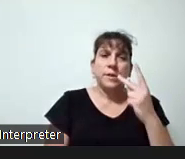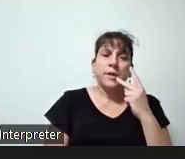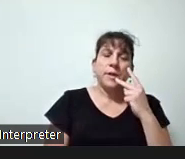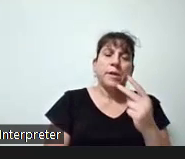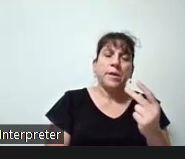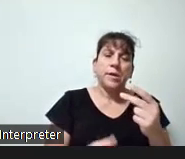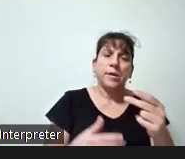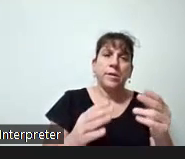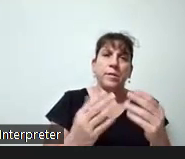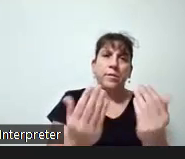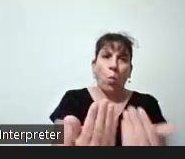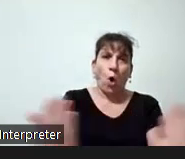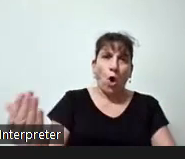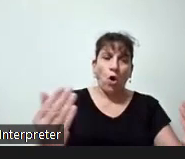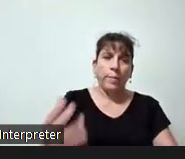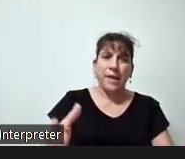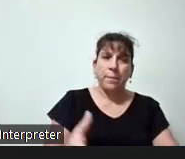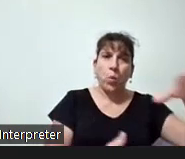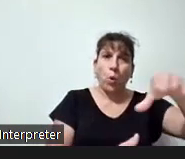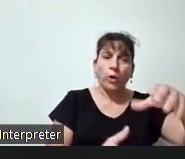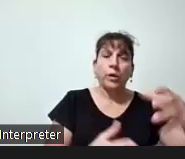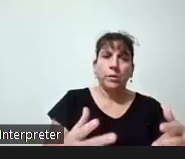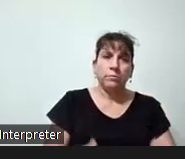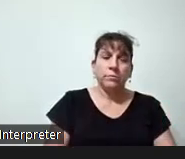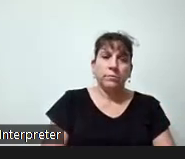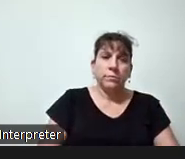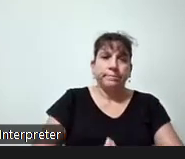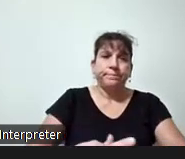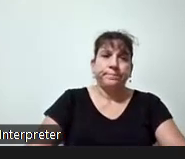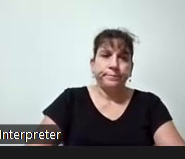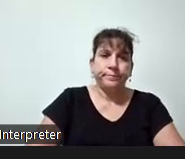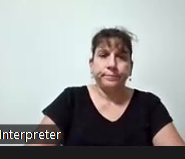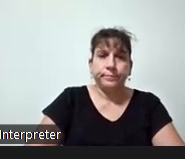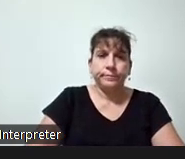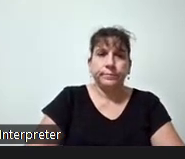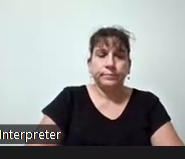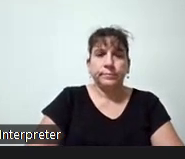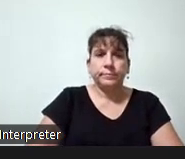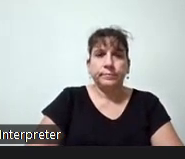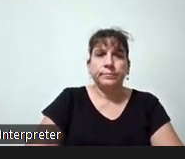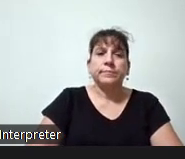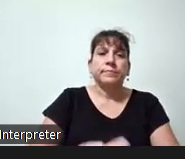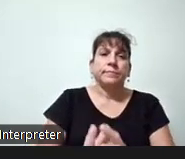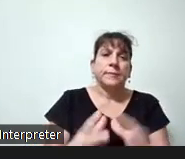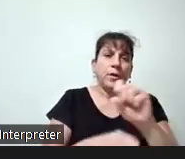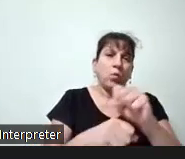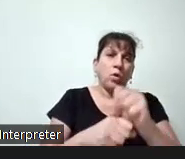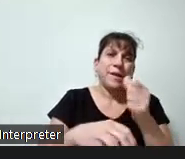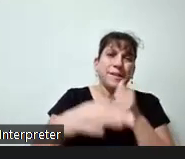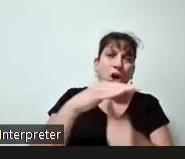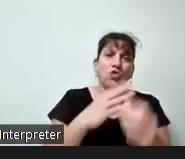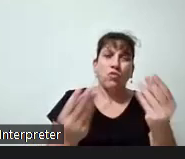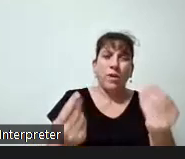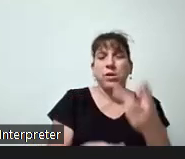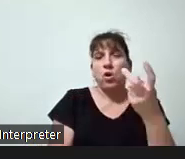back there. So a lot of the work is underground, so it's a little hard to see in this